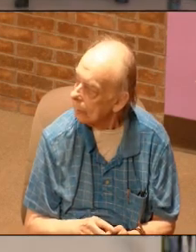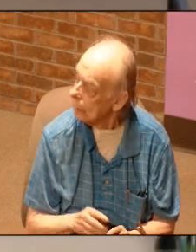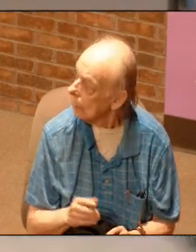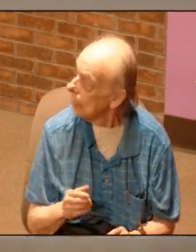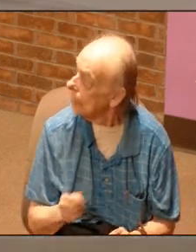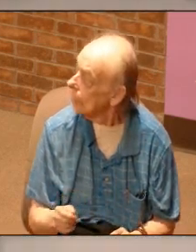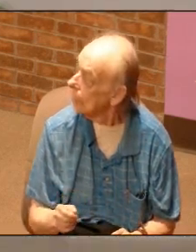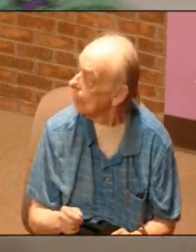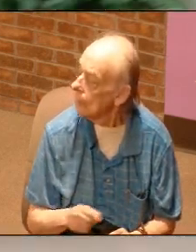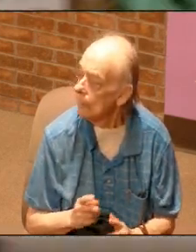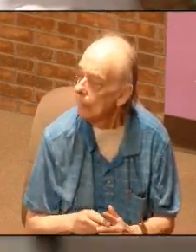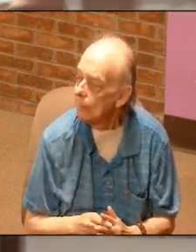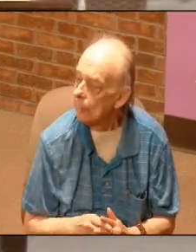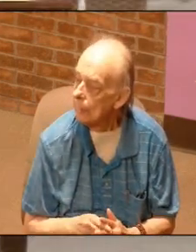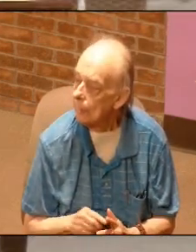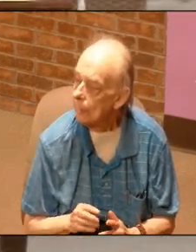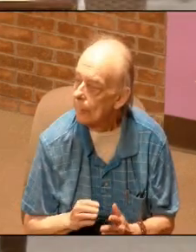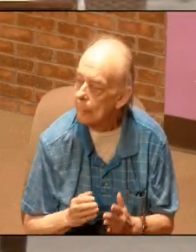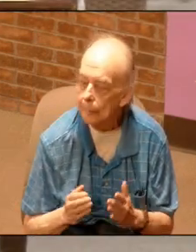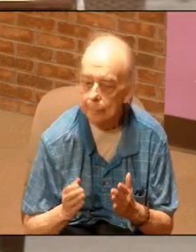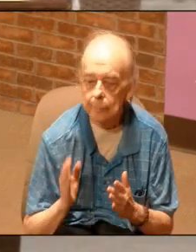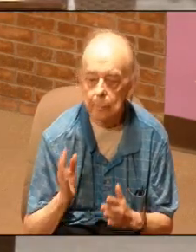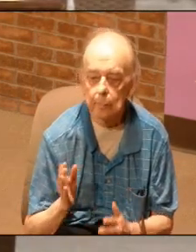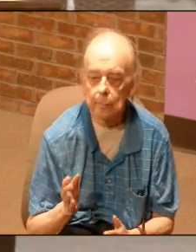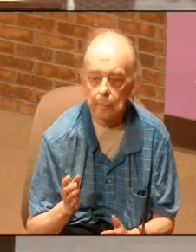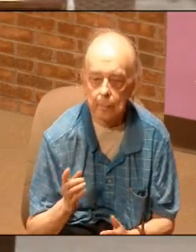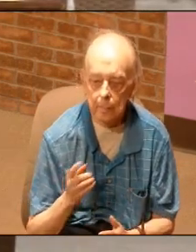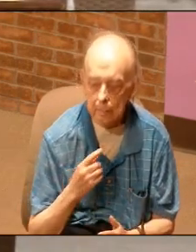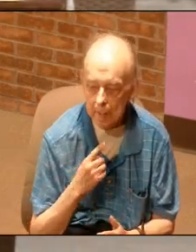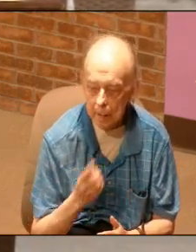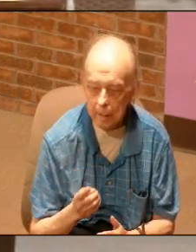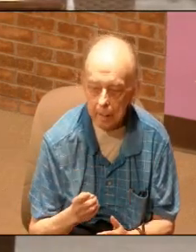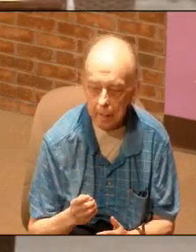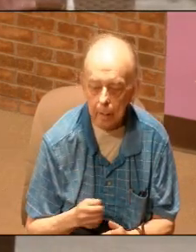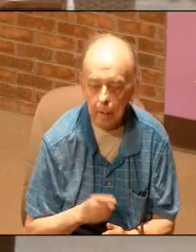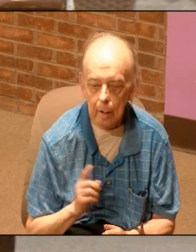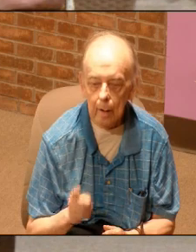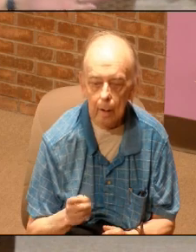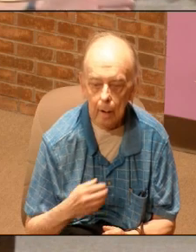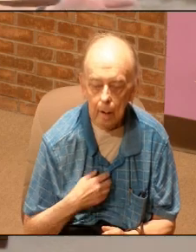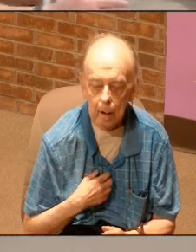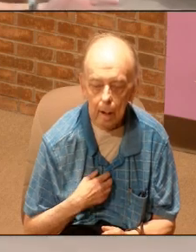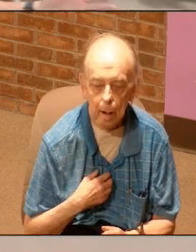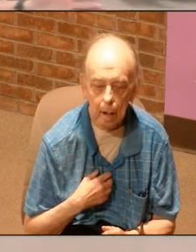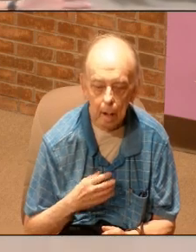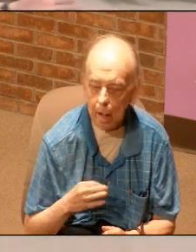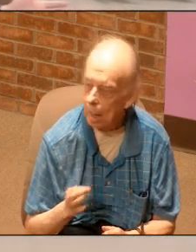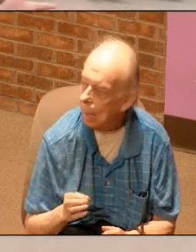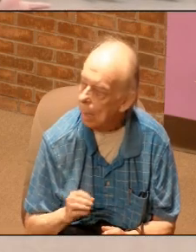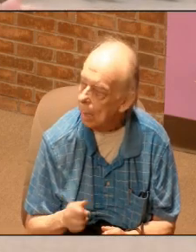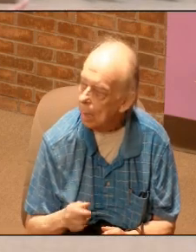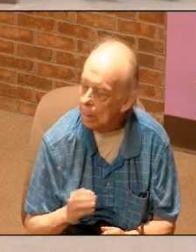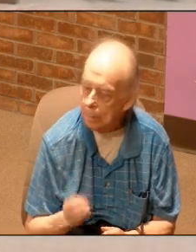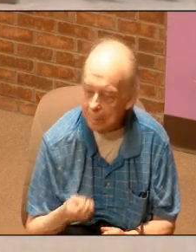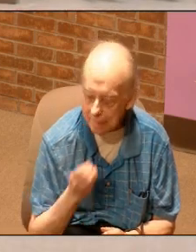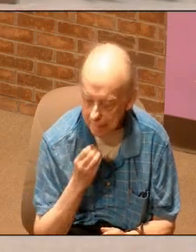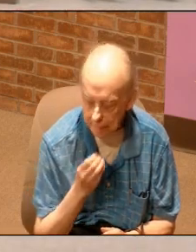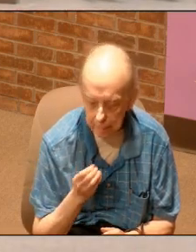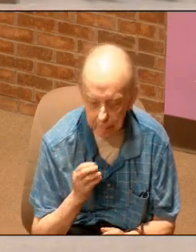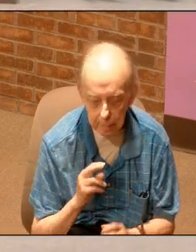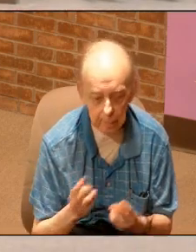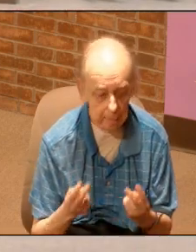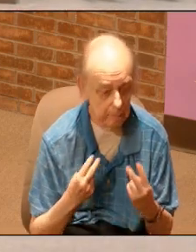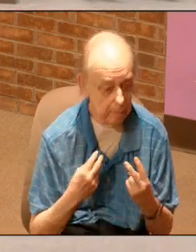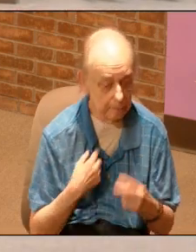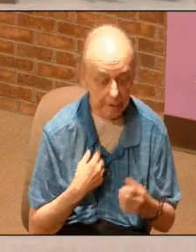If at the very beginning of this lesson or this sermon, if I told you, okay, every one of you, I got a frog and I'm going to give it to you and you're going to eat it, you'd look at me